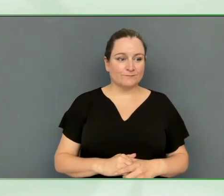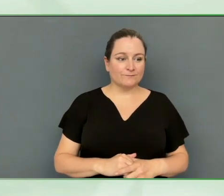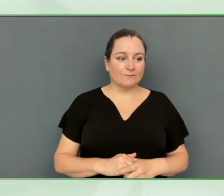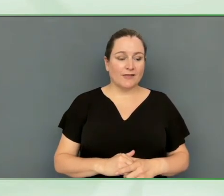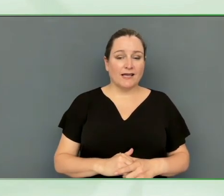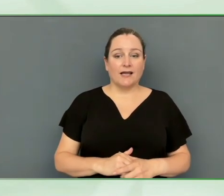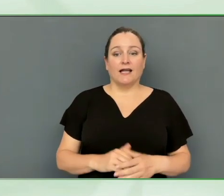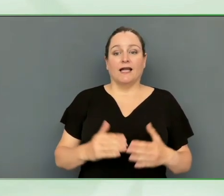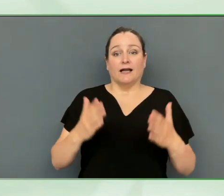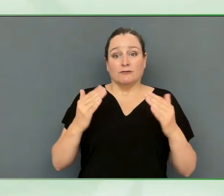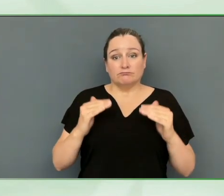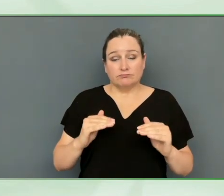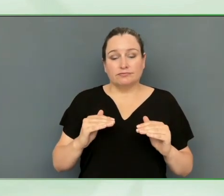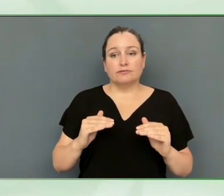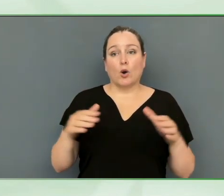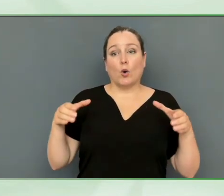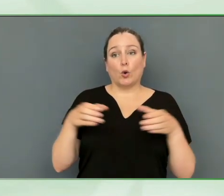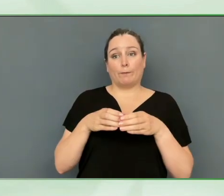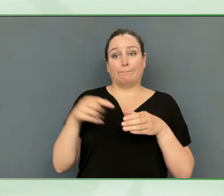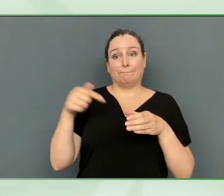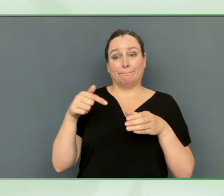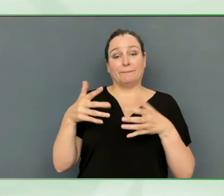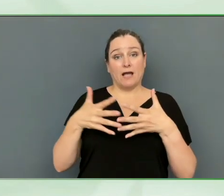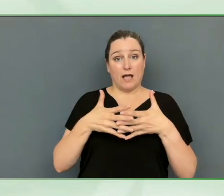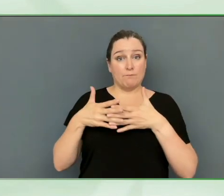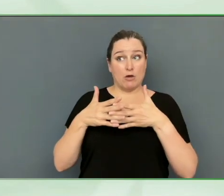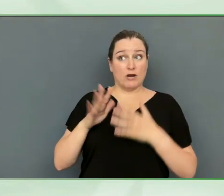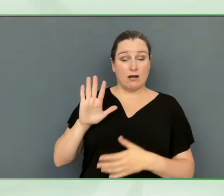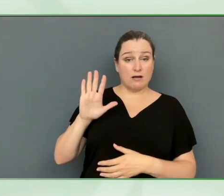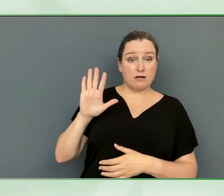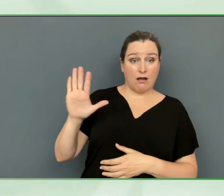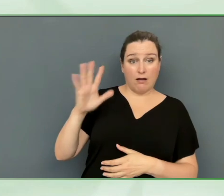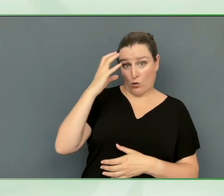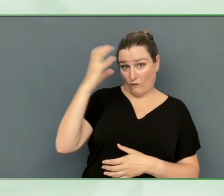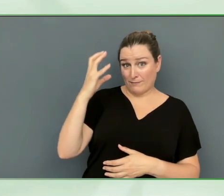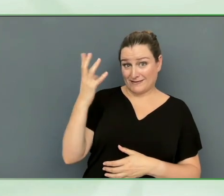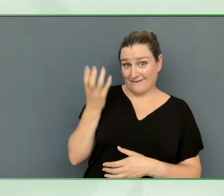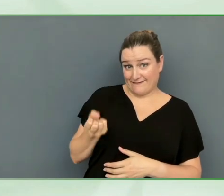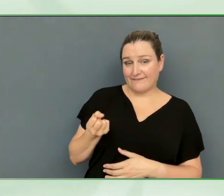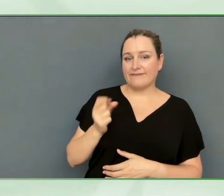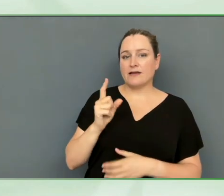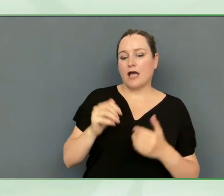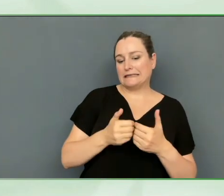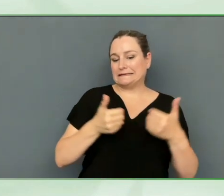another group within the U.S. Federal structure. It's the Equal Employment